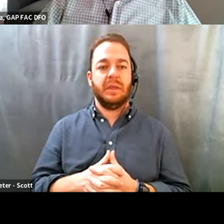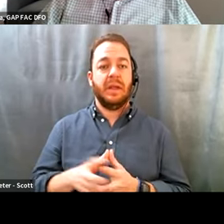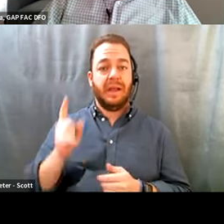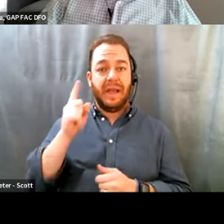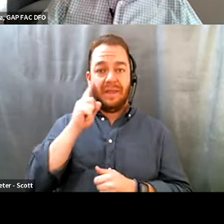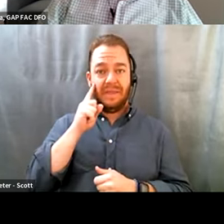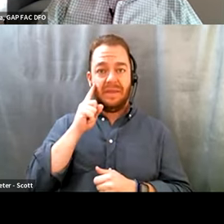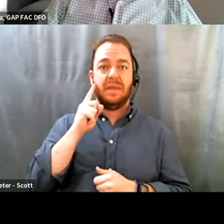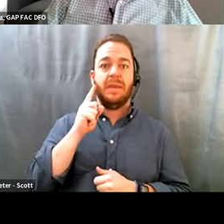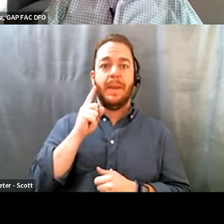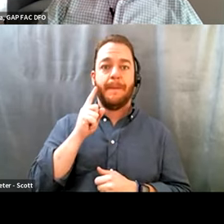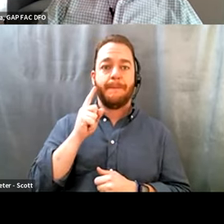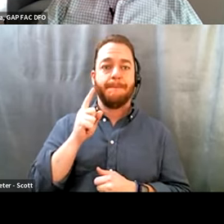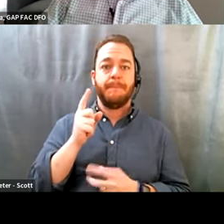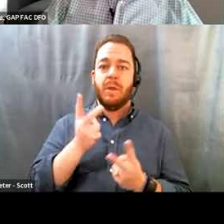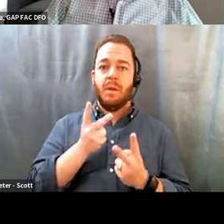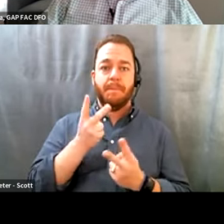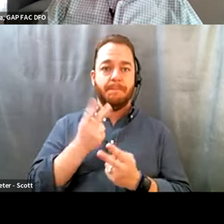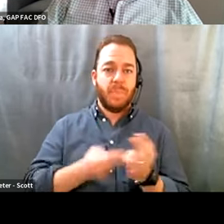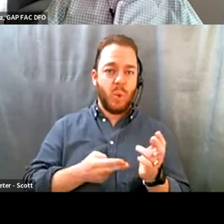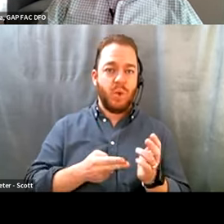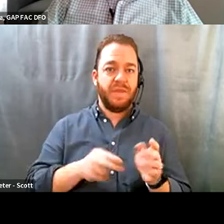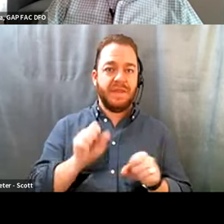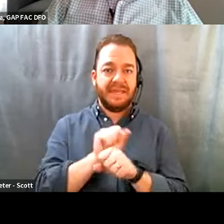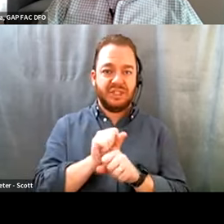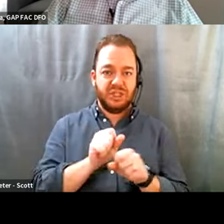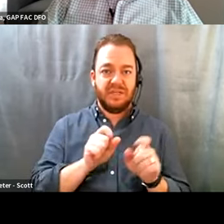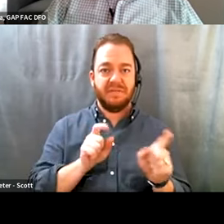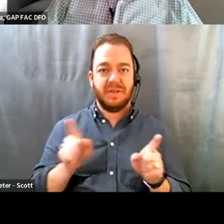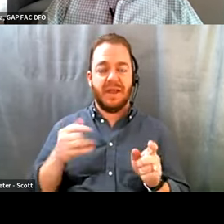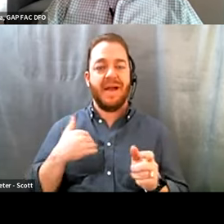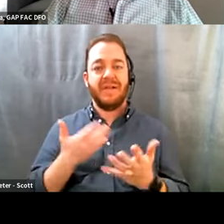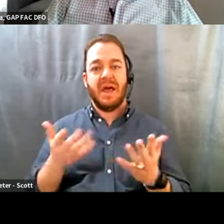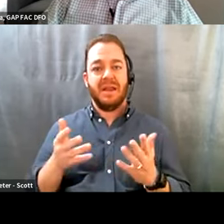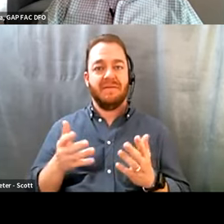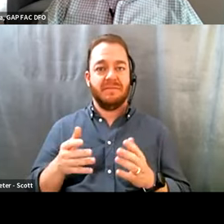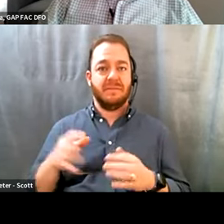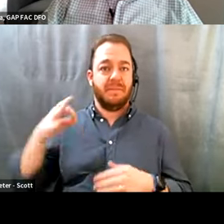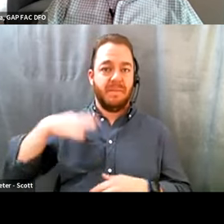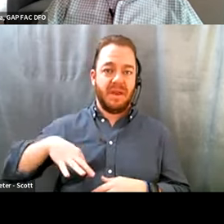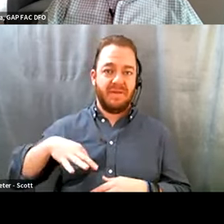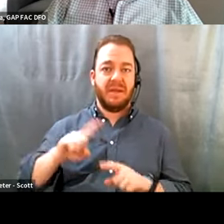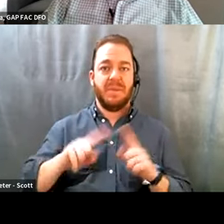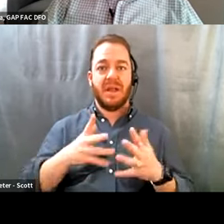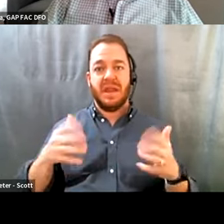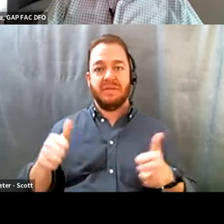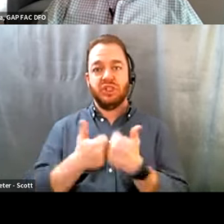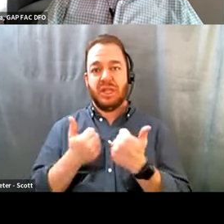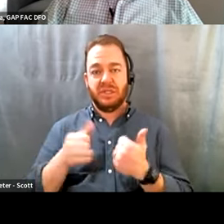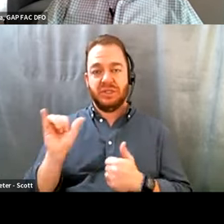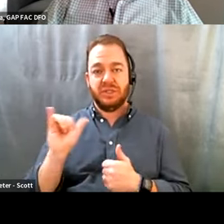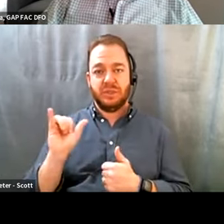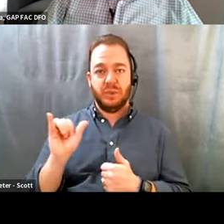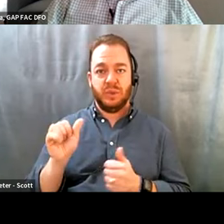that these initiatives have a lot of merit, and I think that there's a lot of challenges that can go along